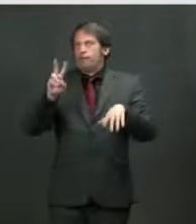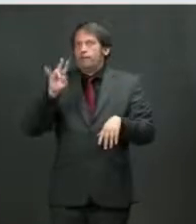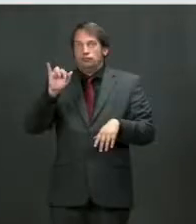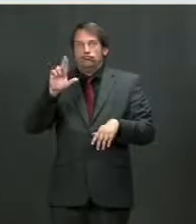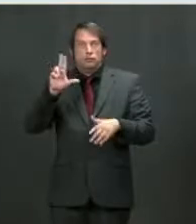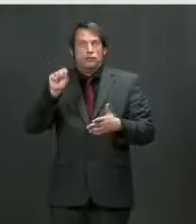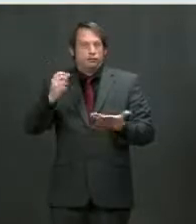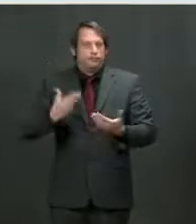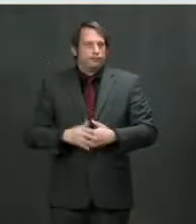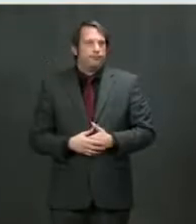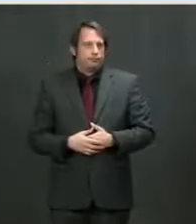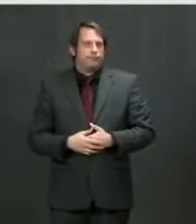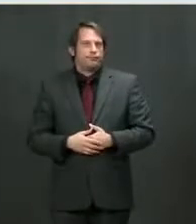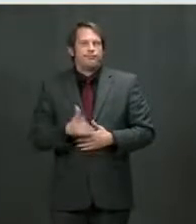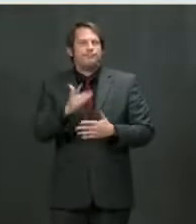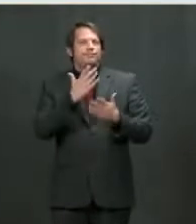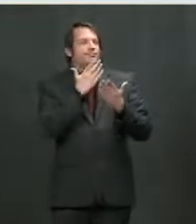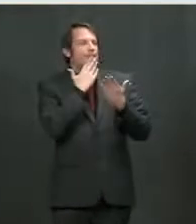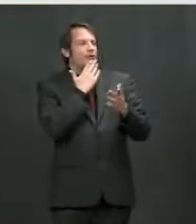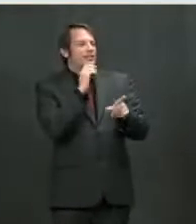right, let's take questions.